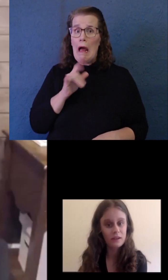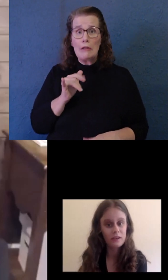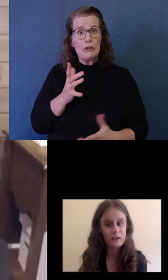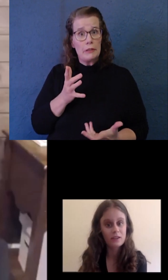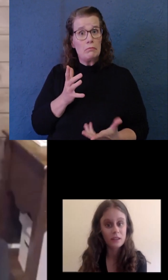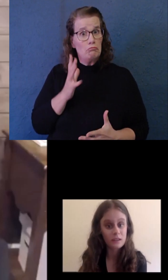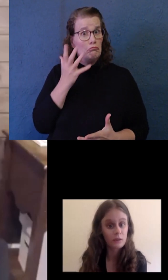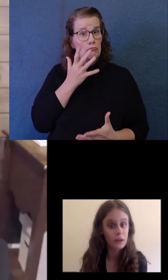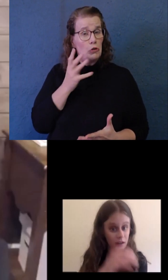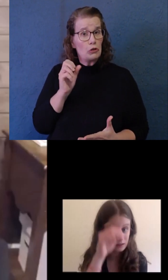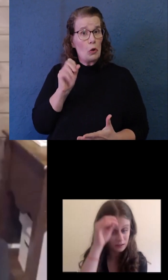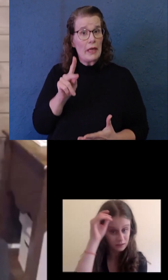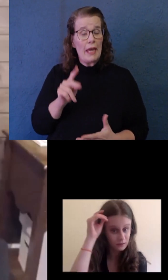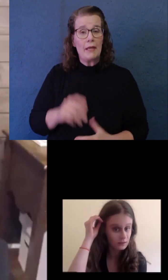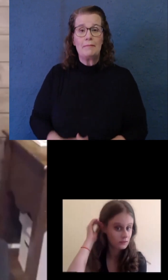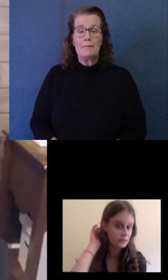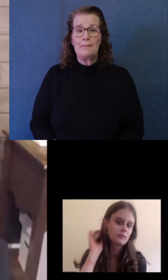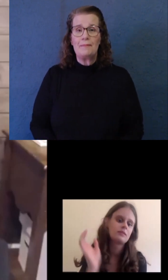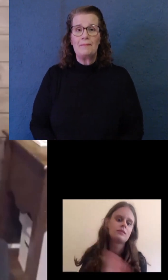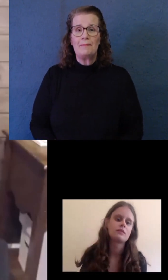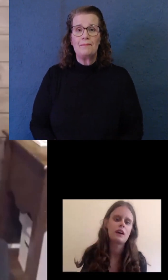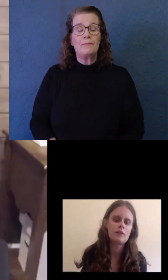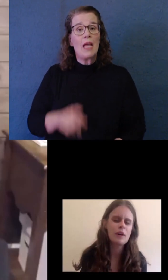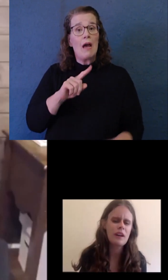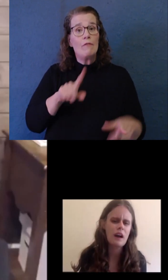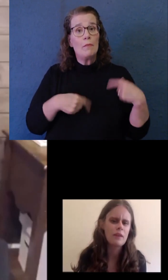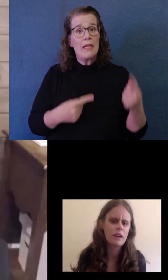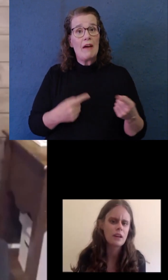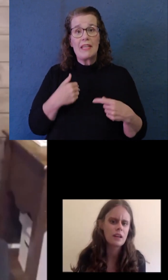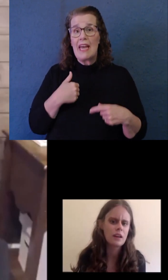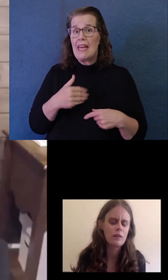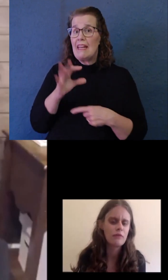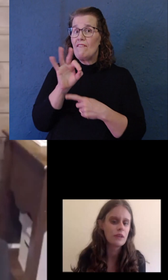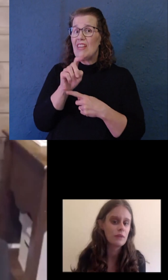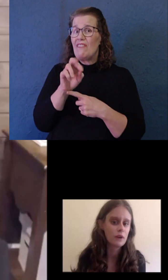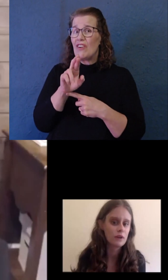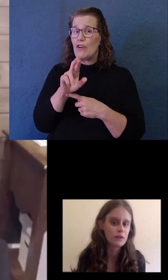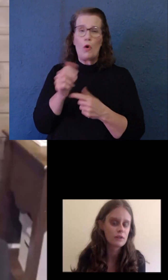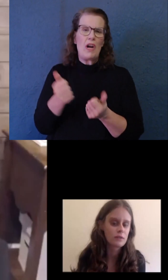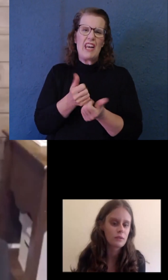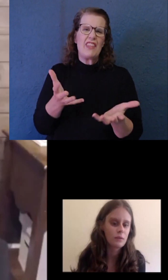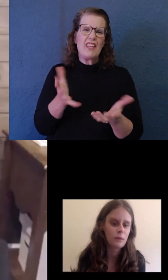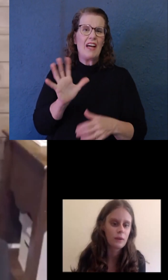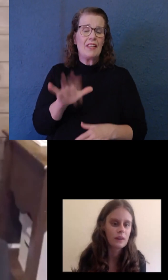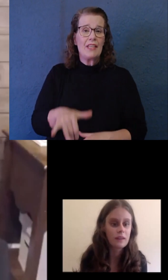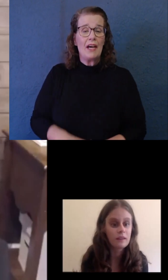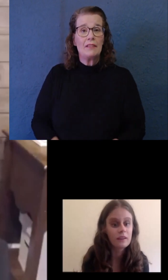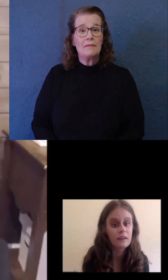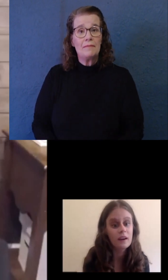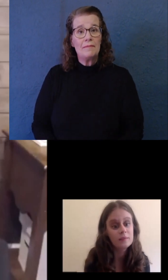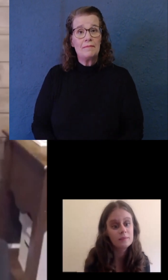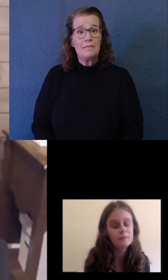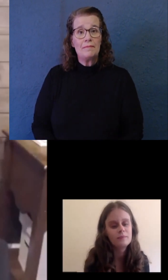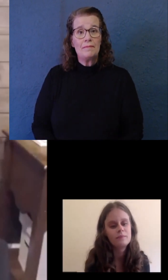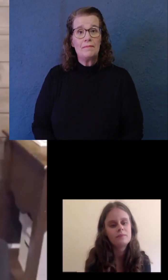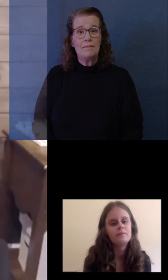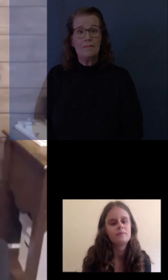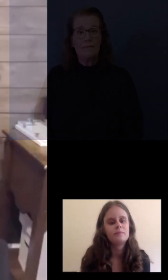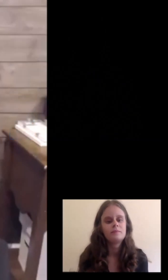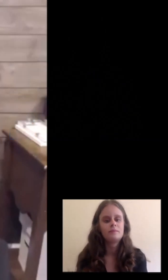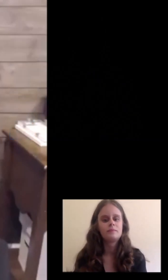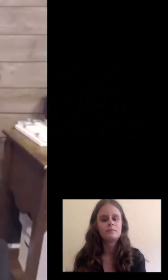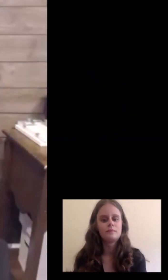Your other ear actually looks okay though. Have you been having any fevers or anything like that?